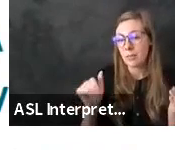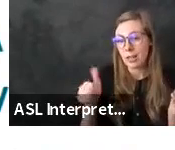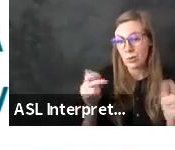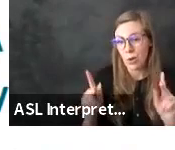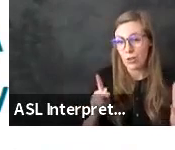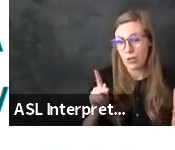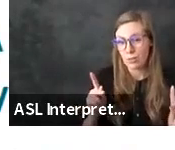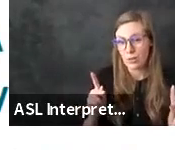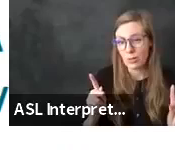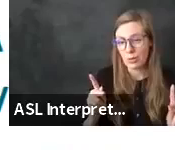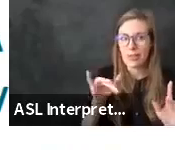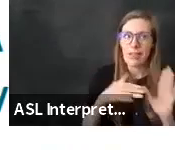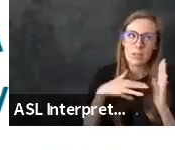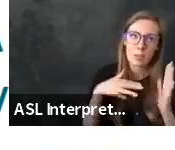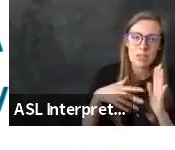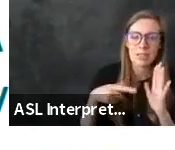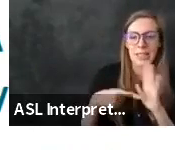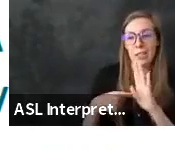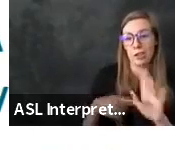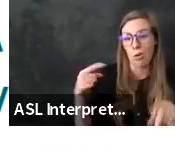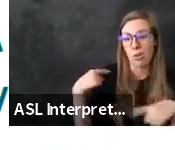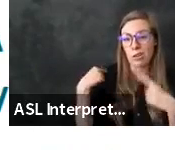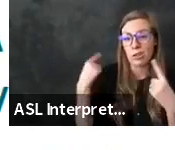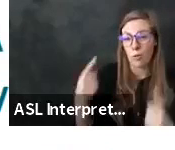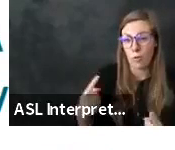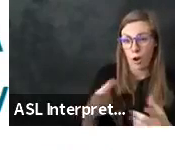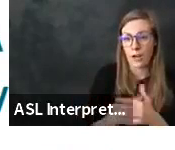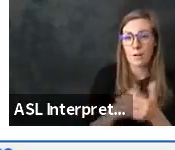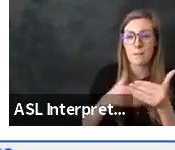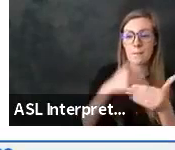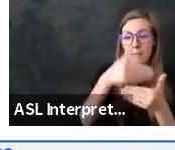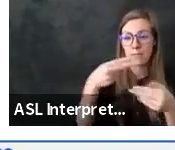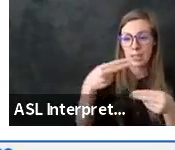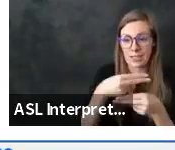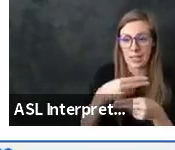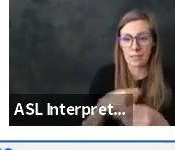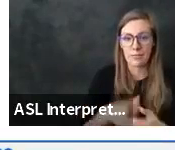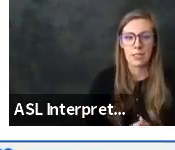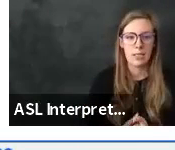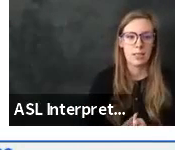basically what this study is showing. Next slide, please.